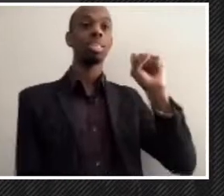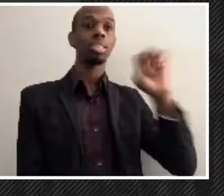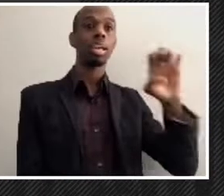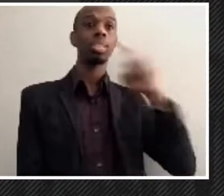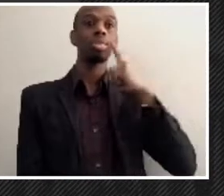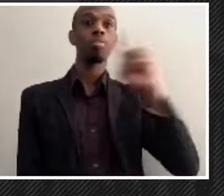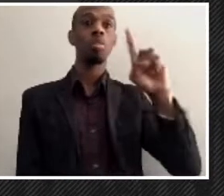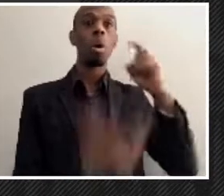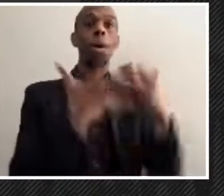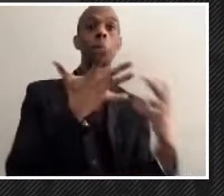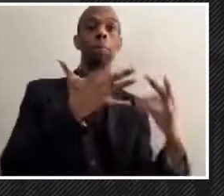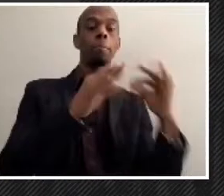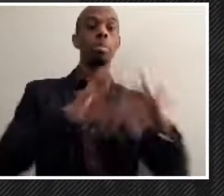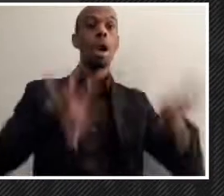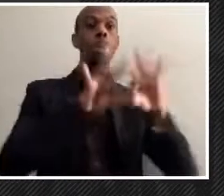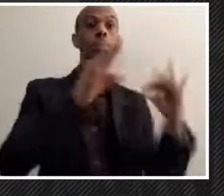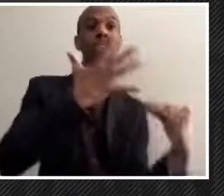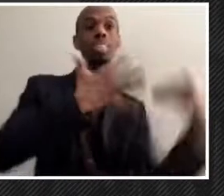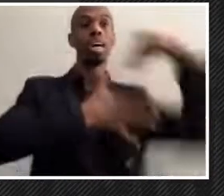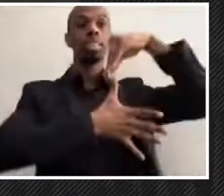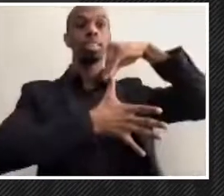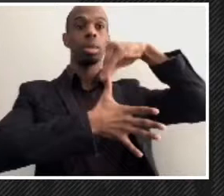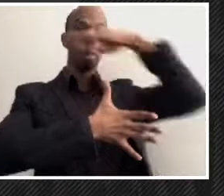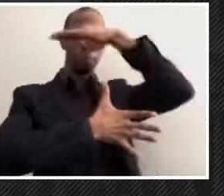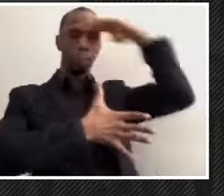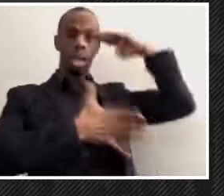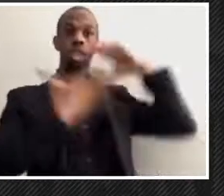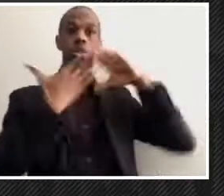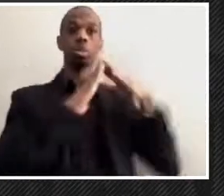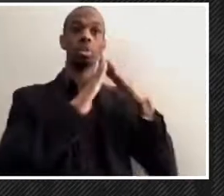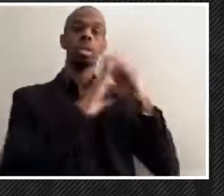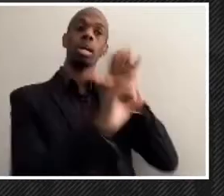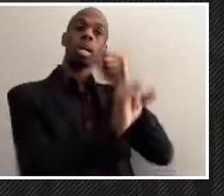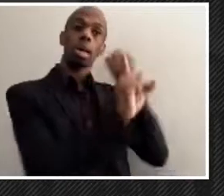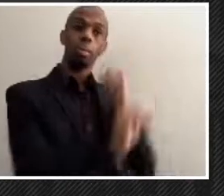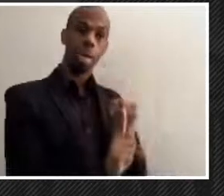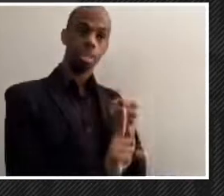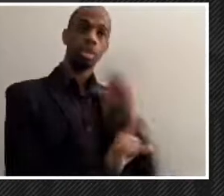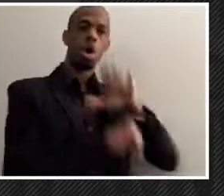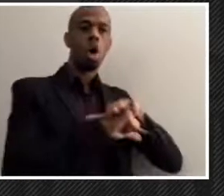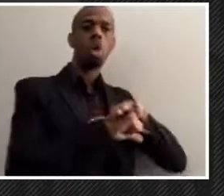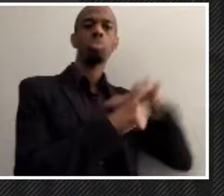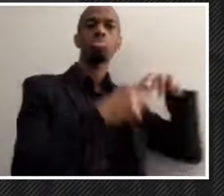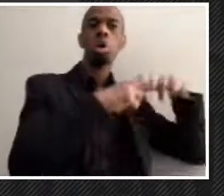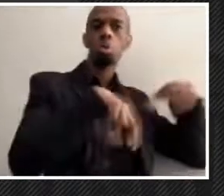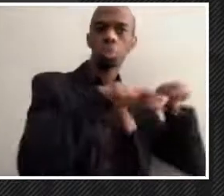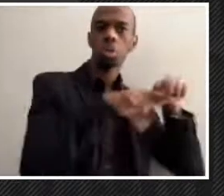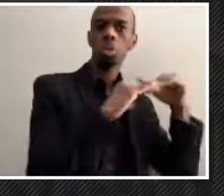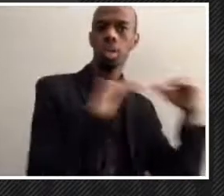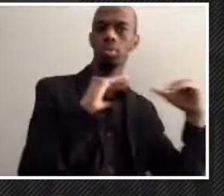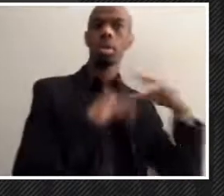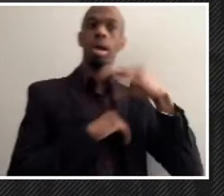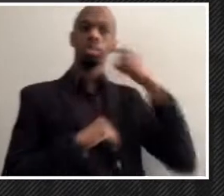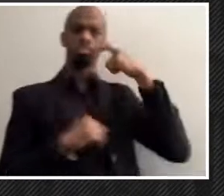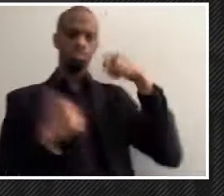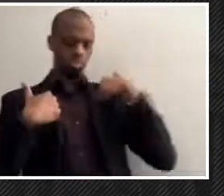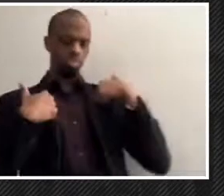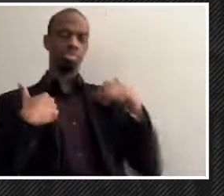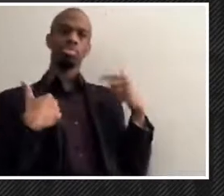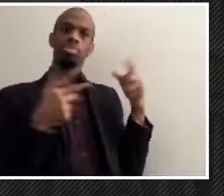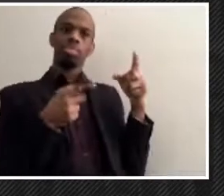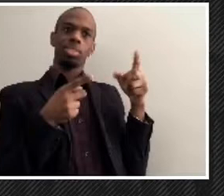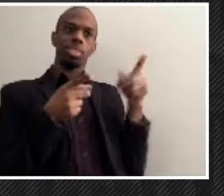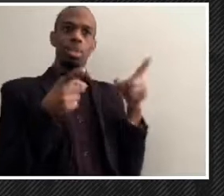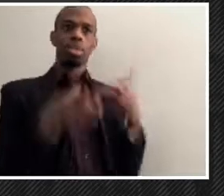Black political impact on a regional level. And I would love to say, as political director of the ACLU of Georgia, when it comes